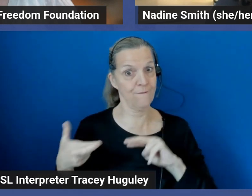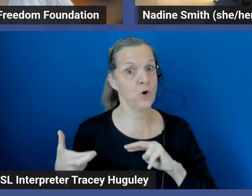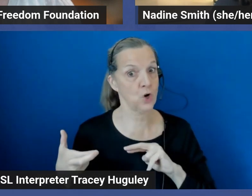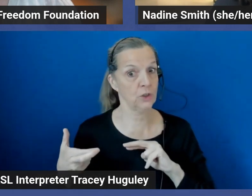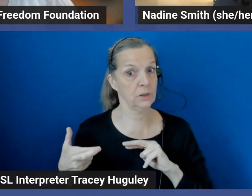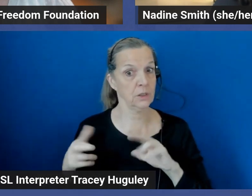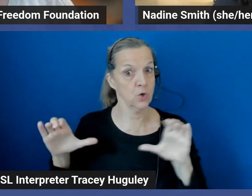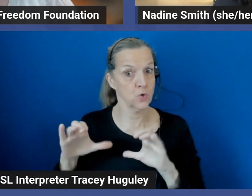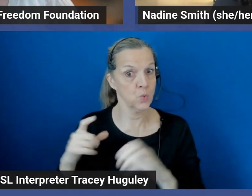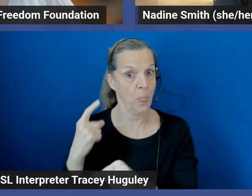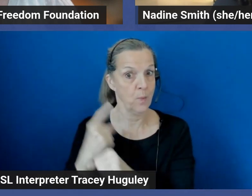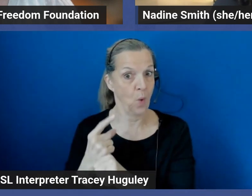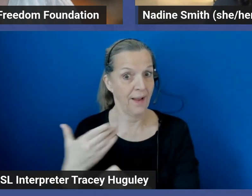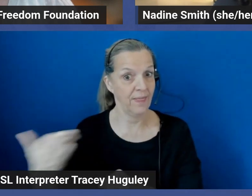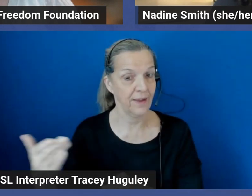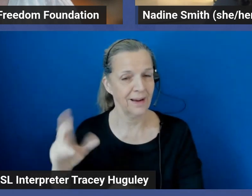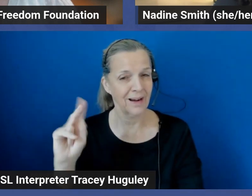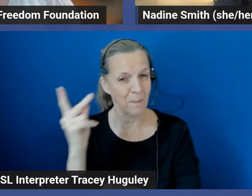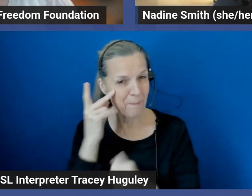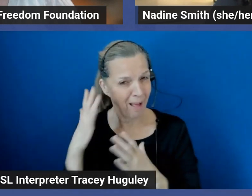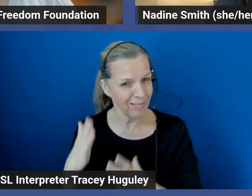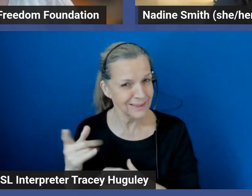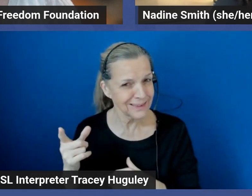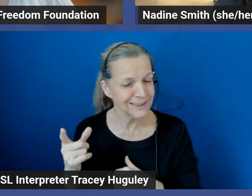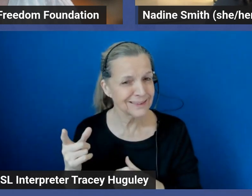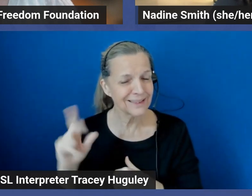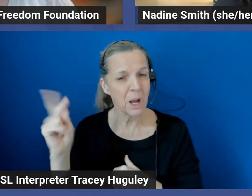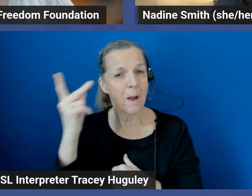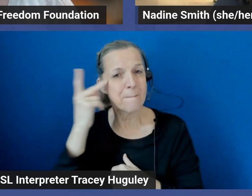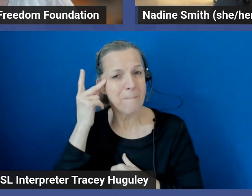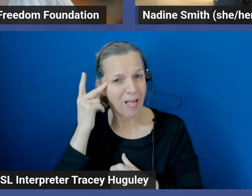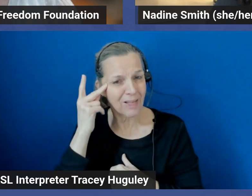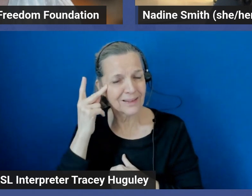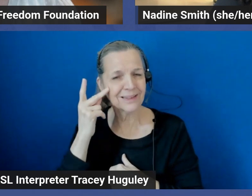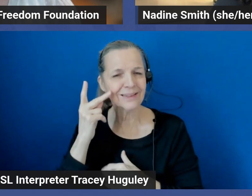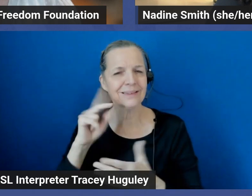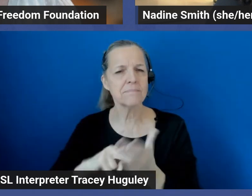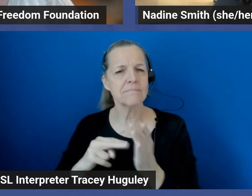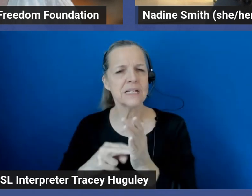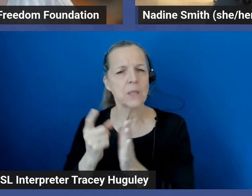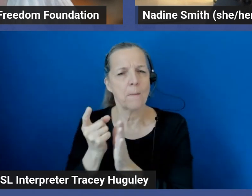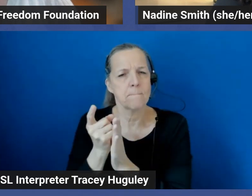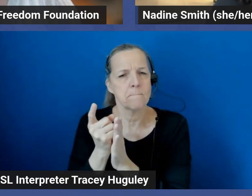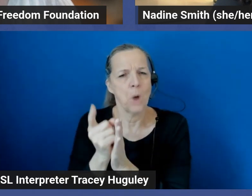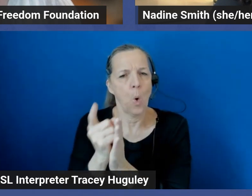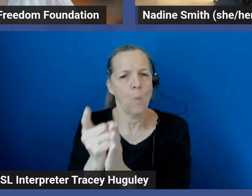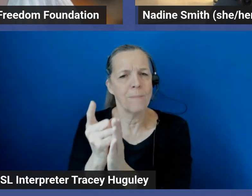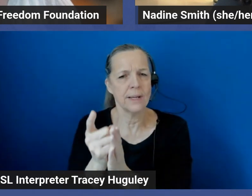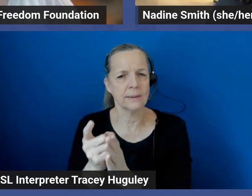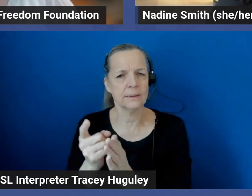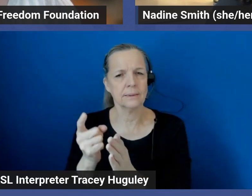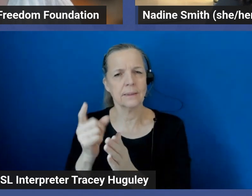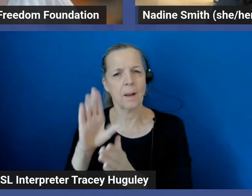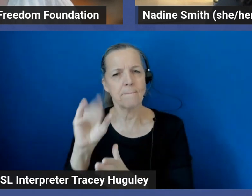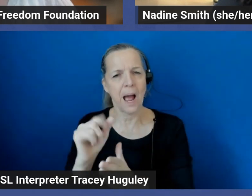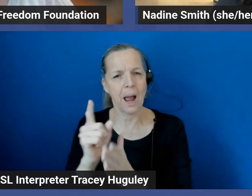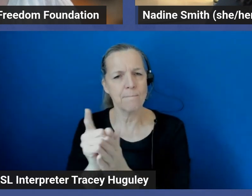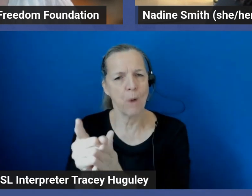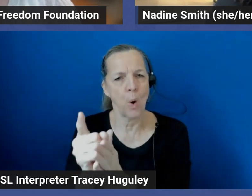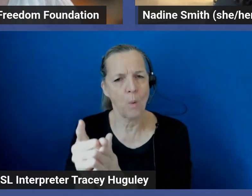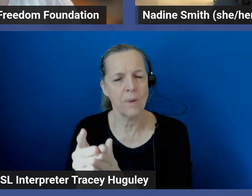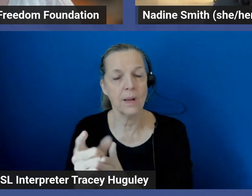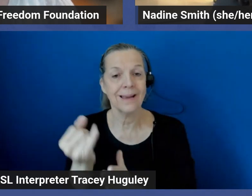but politics is a game of moments. And in that moment, someone deciding not to extend the